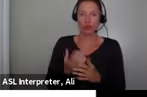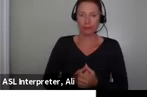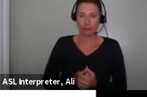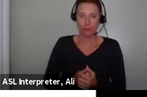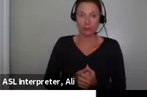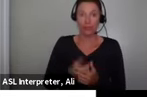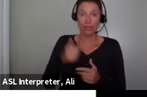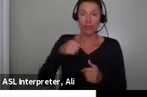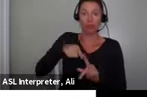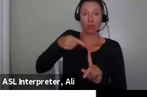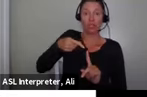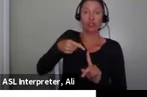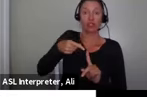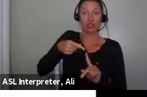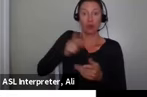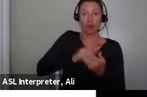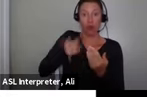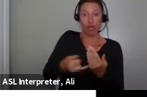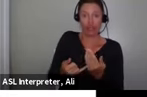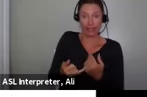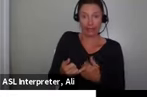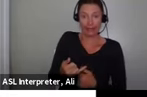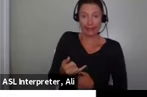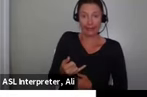This particular project,